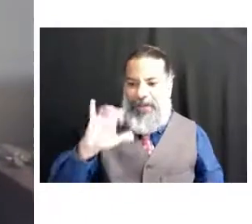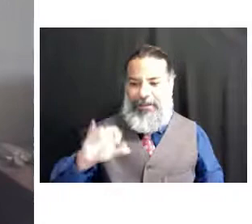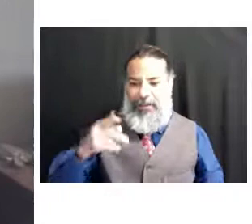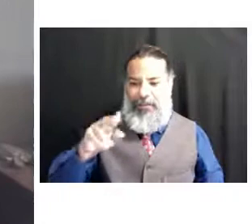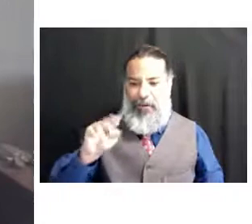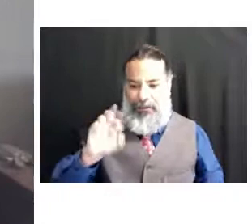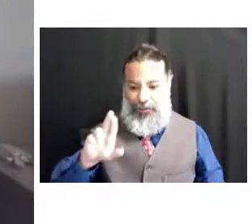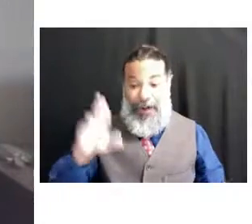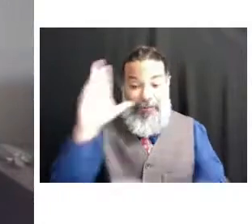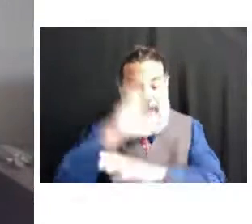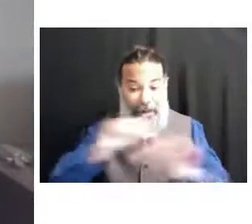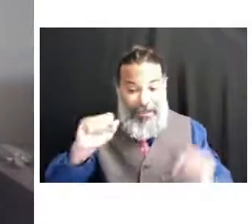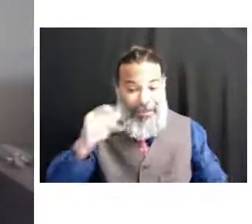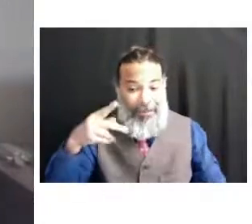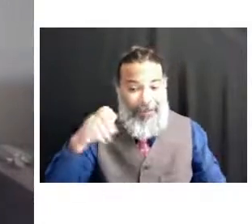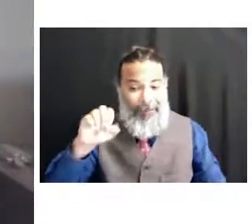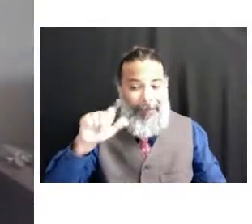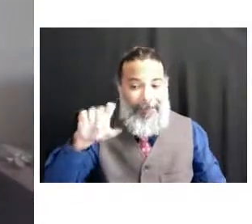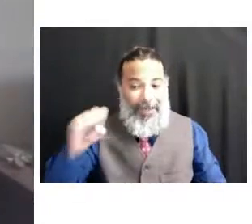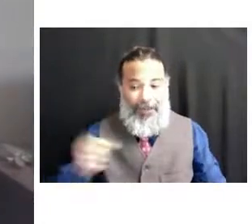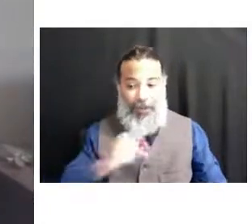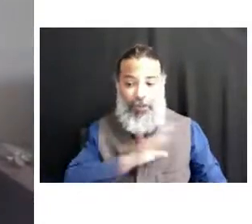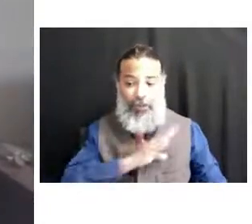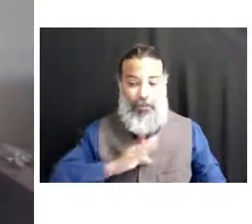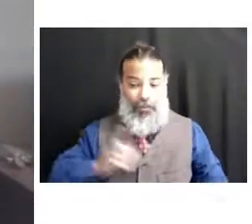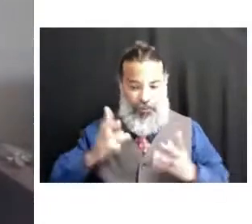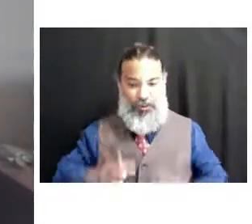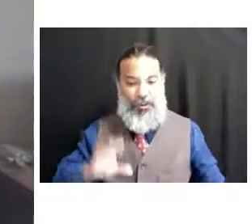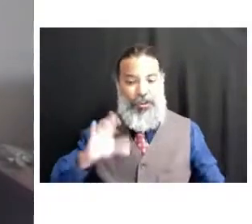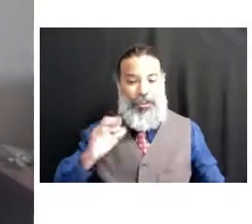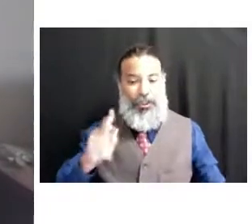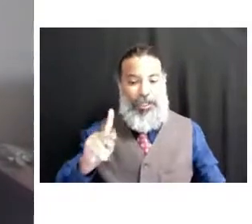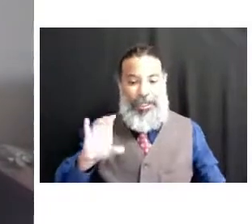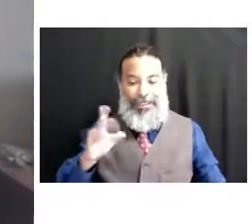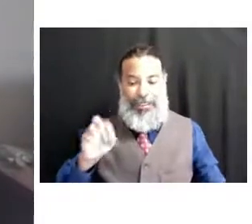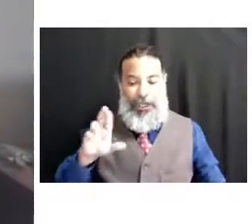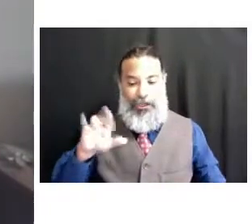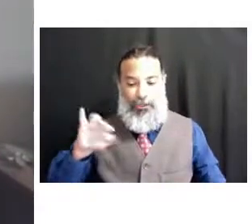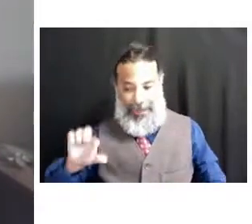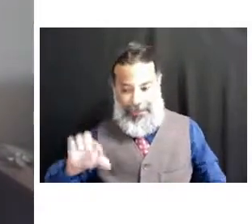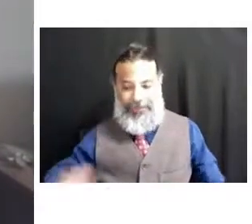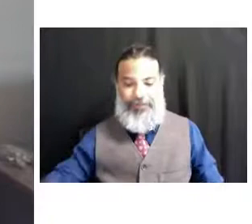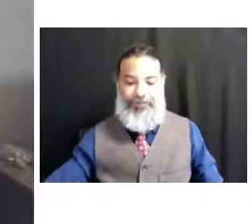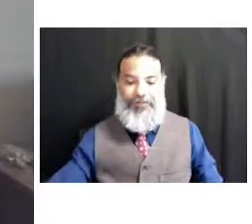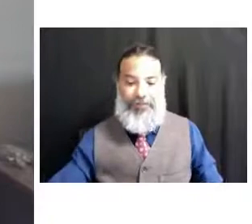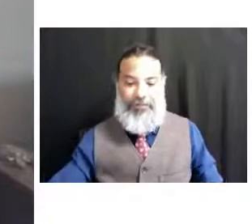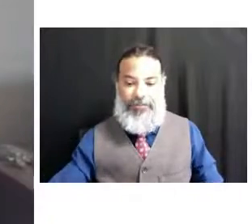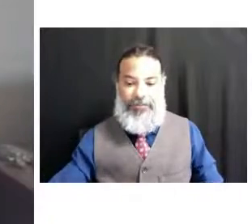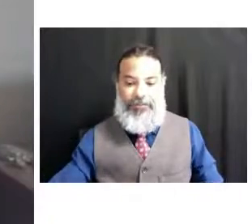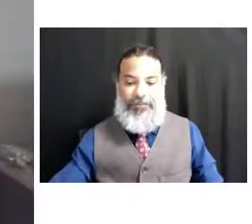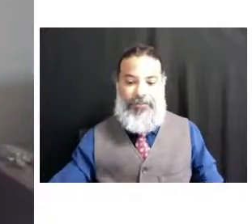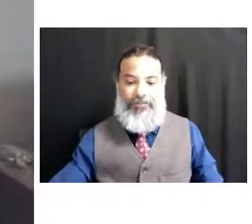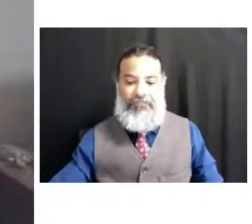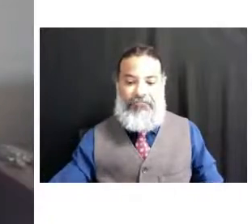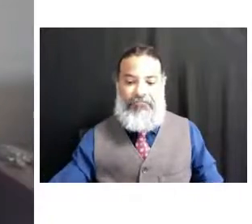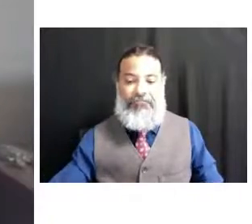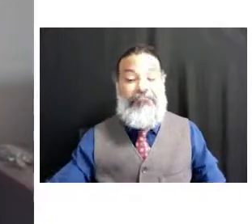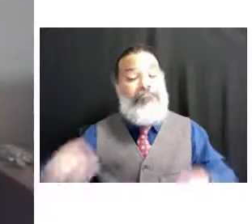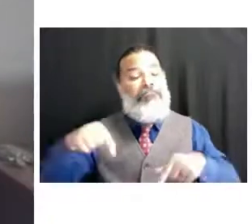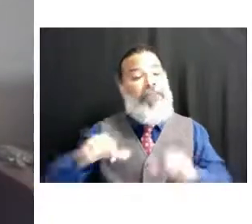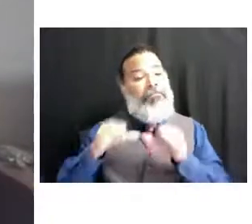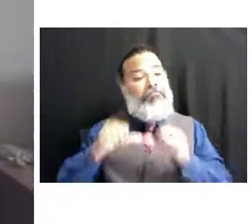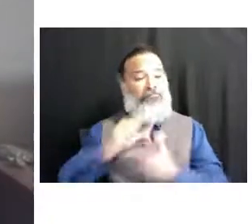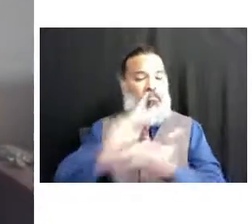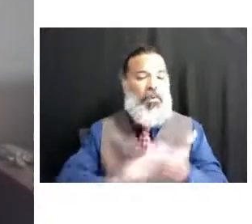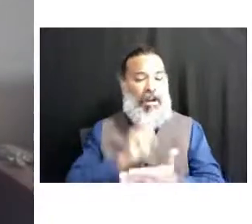of Directors, William Chick Chickering. Today's event will last approximately 1 hour and includes ASL